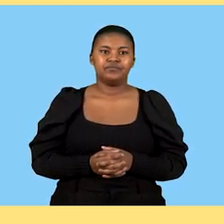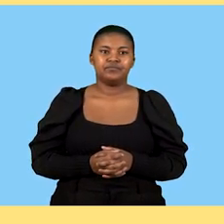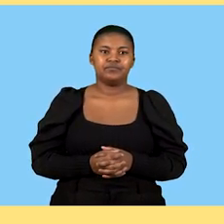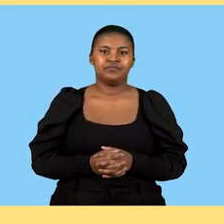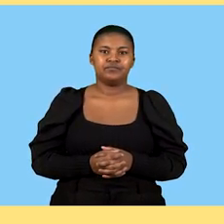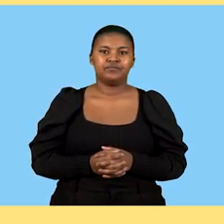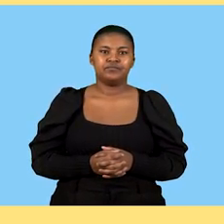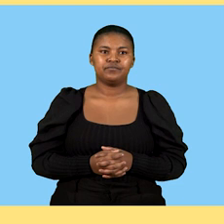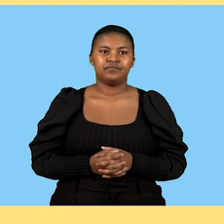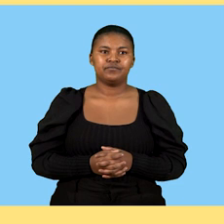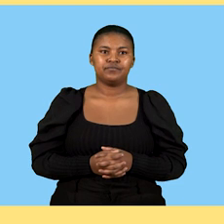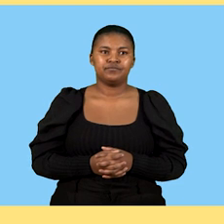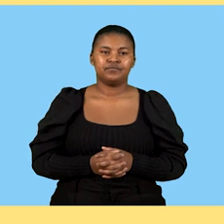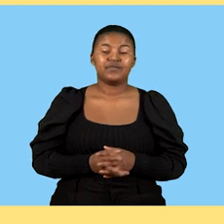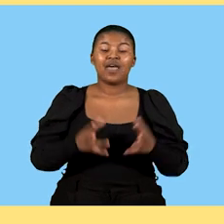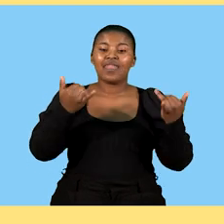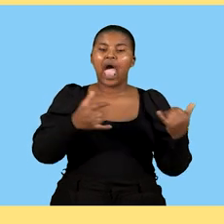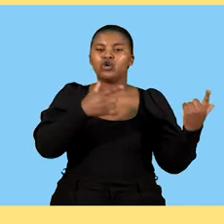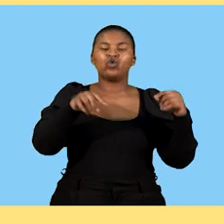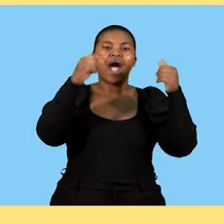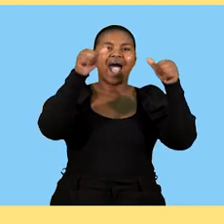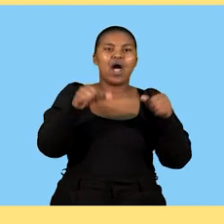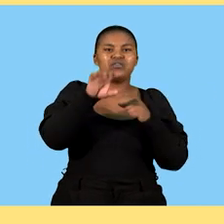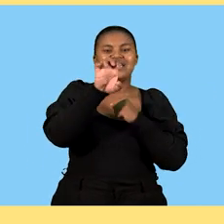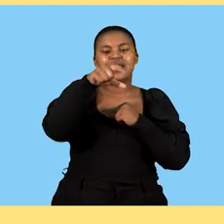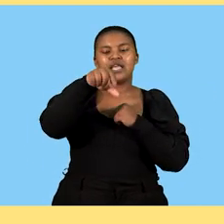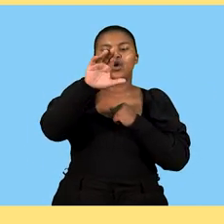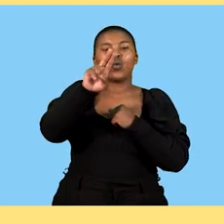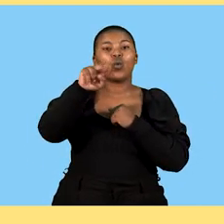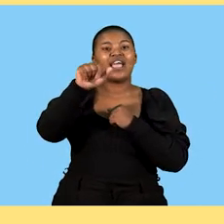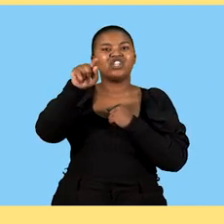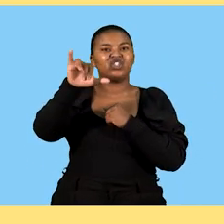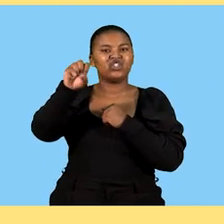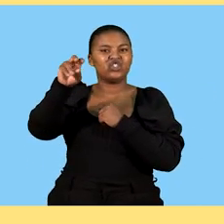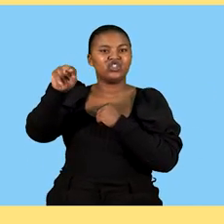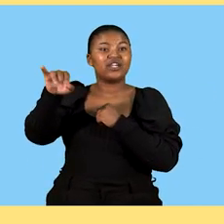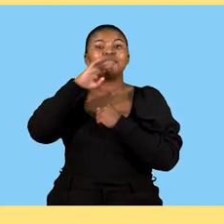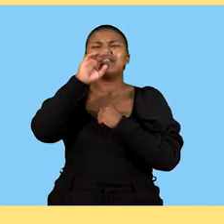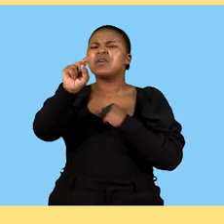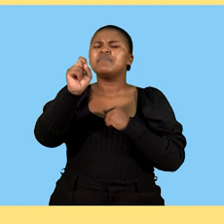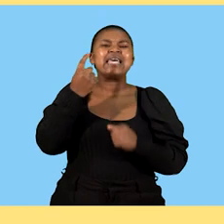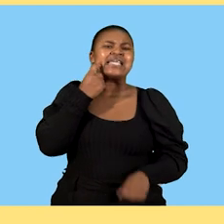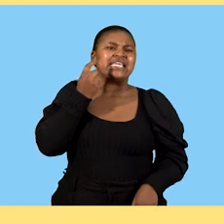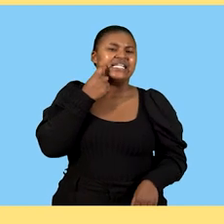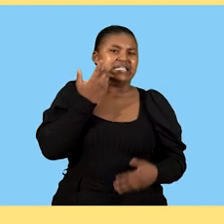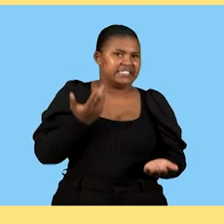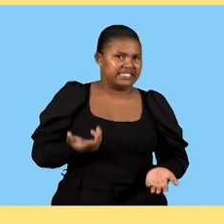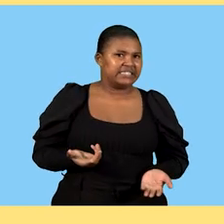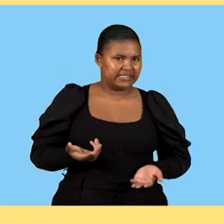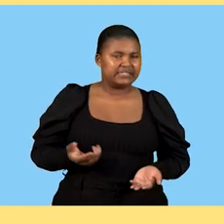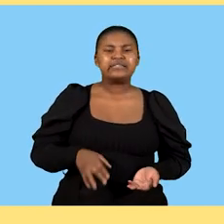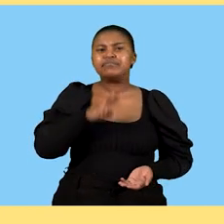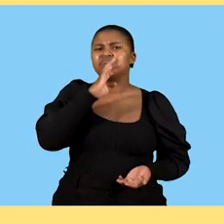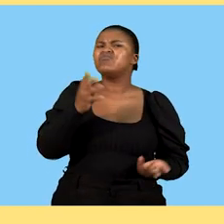13,680. There it is. It is very important that you remember this, that in your telephone account,